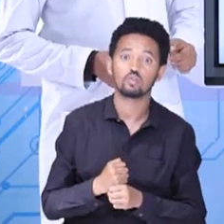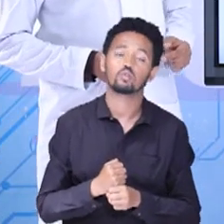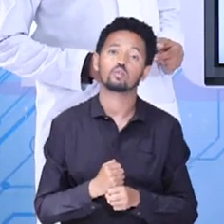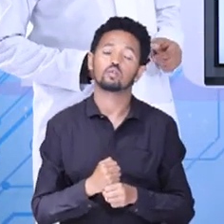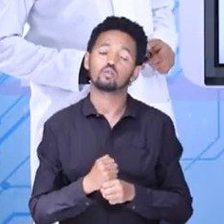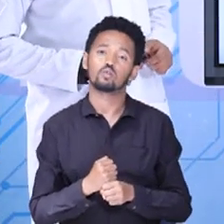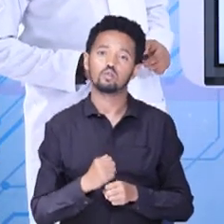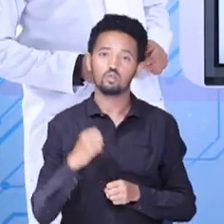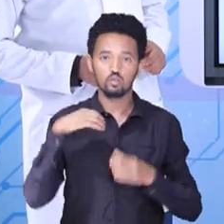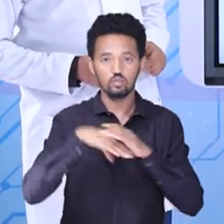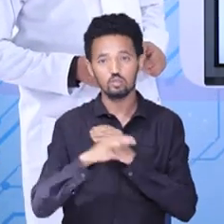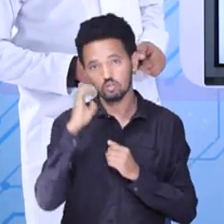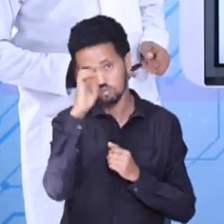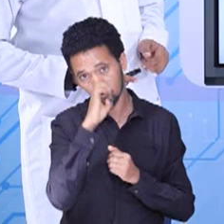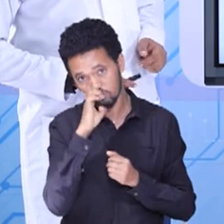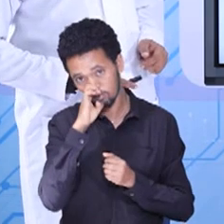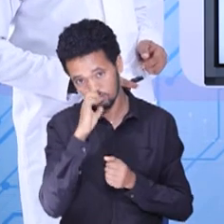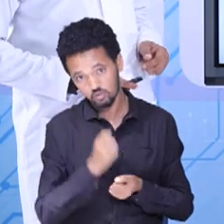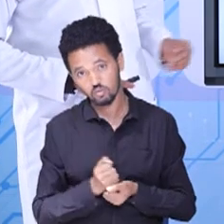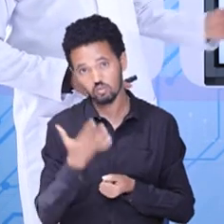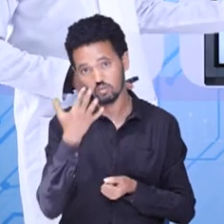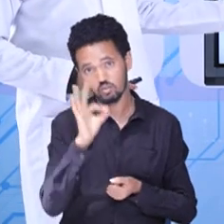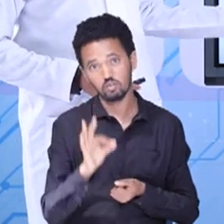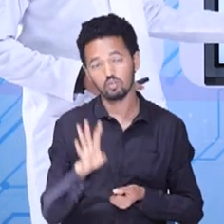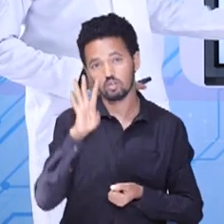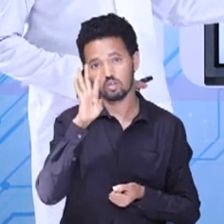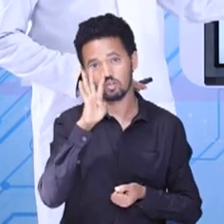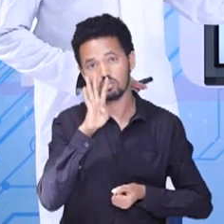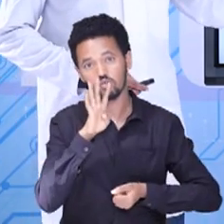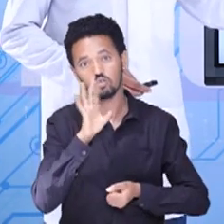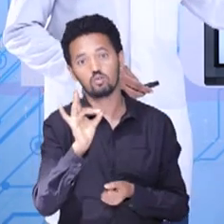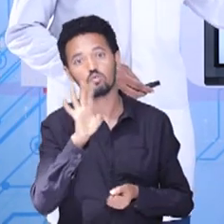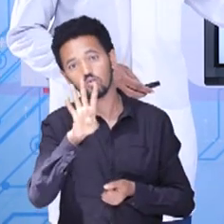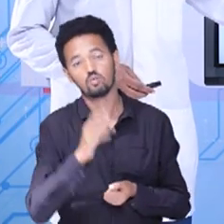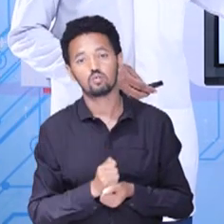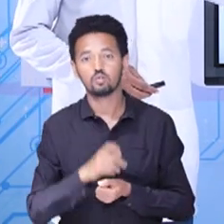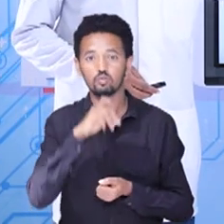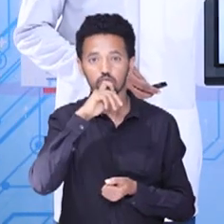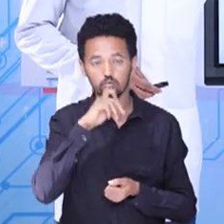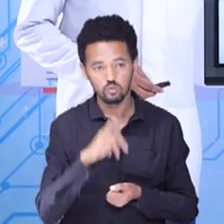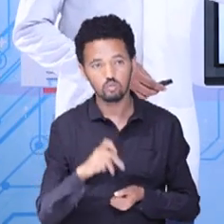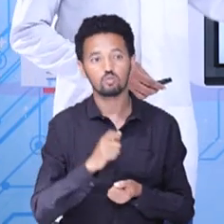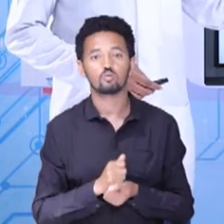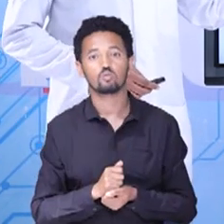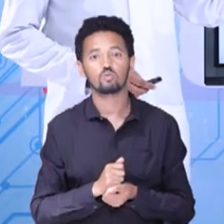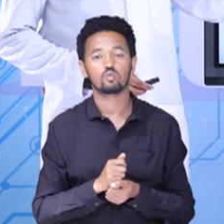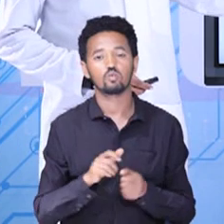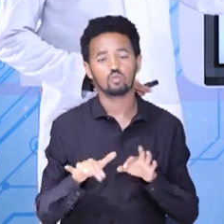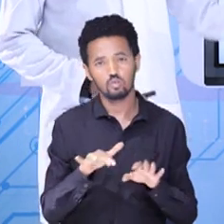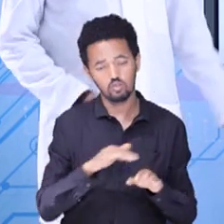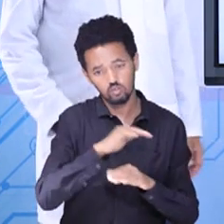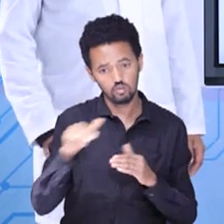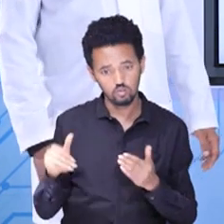Ethiopia. It was formed in 1984. Mengistu became Secretary General of